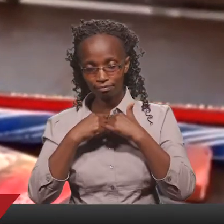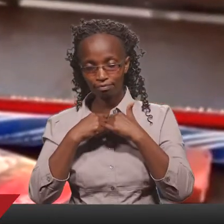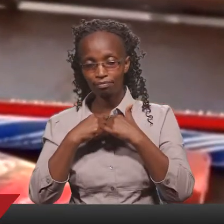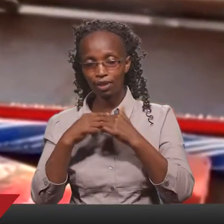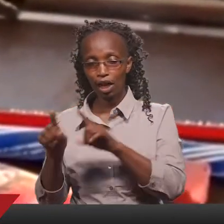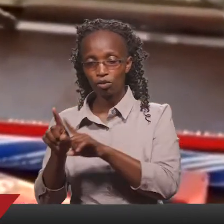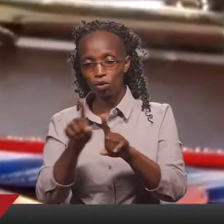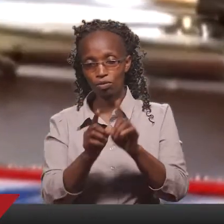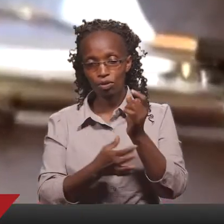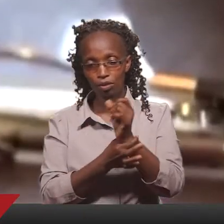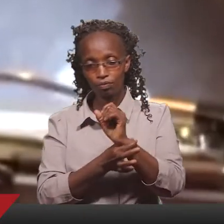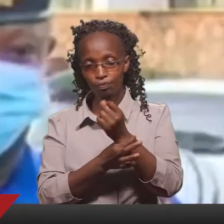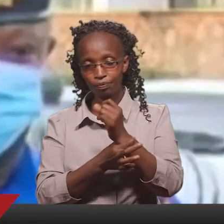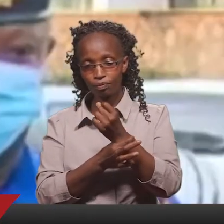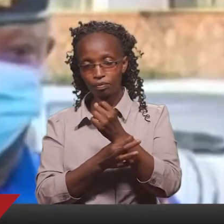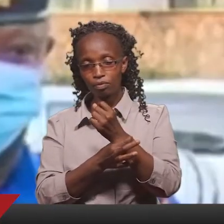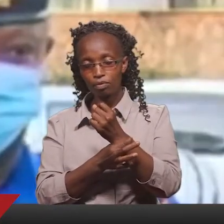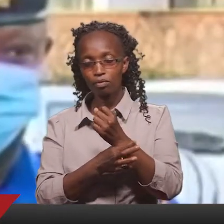za shingoni na vitambaa.